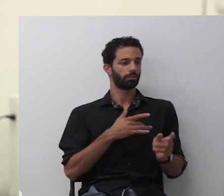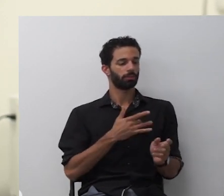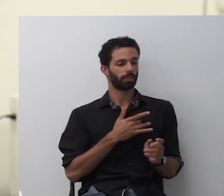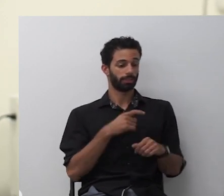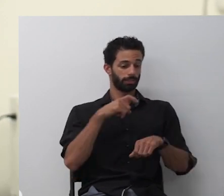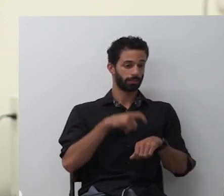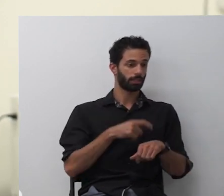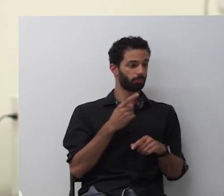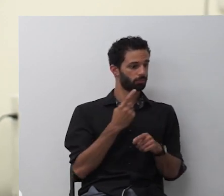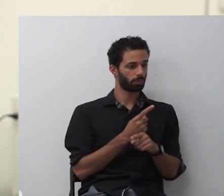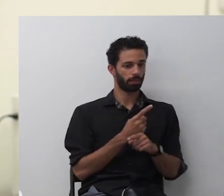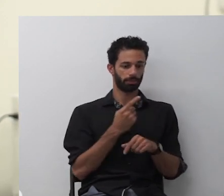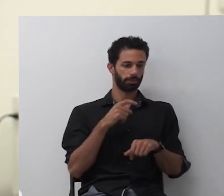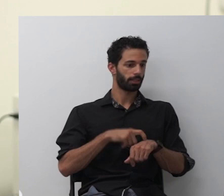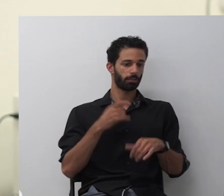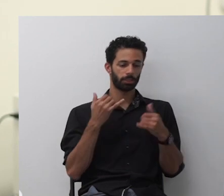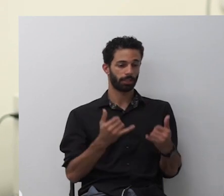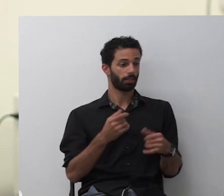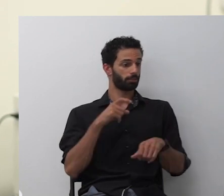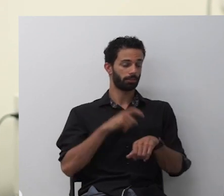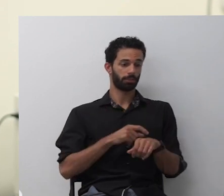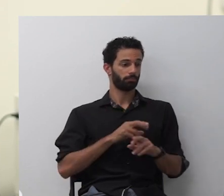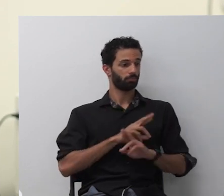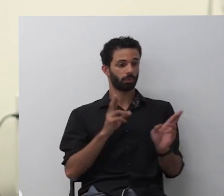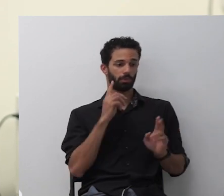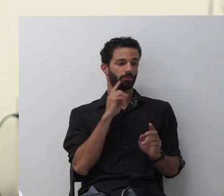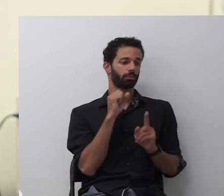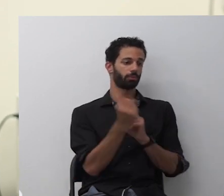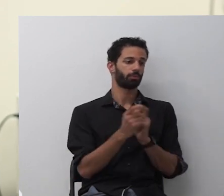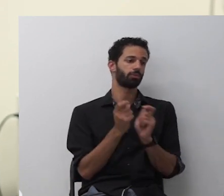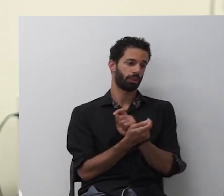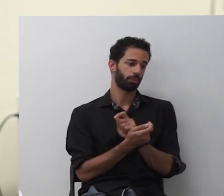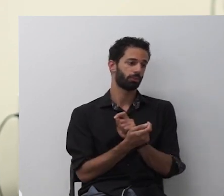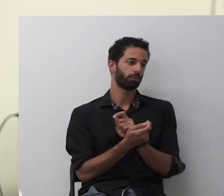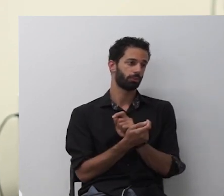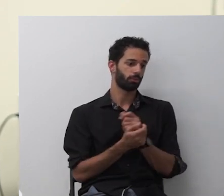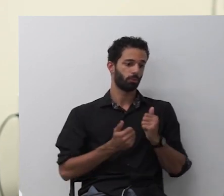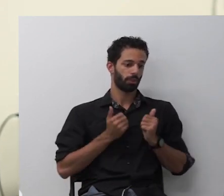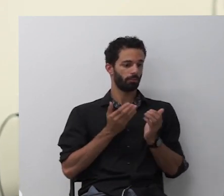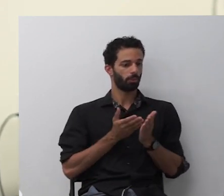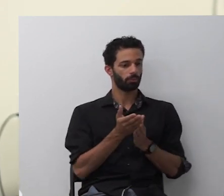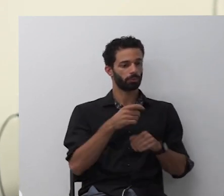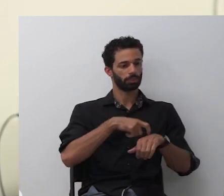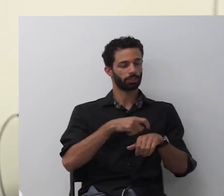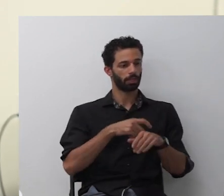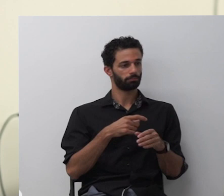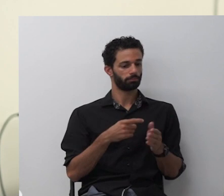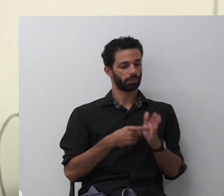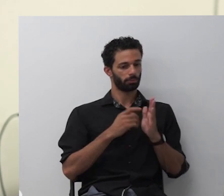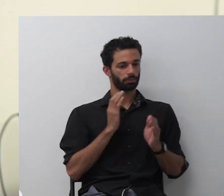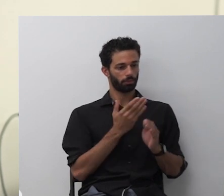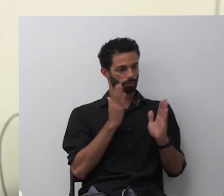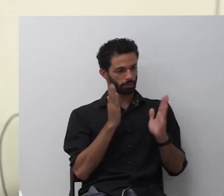ripe, the time is now, and the time is immediate for social change. We're living through a time that demands our attention and